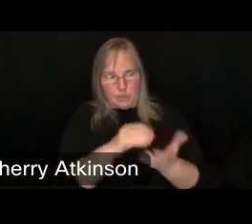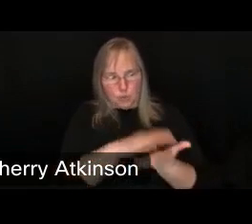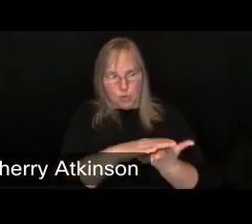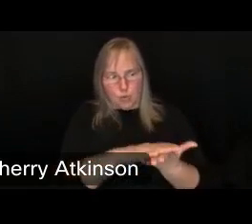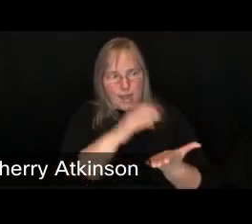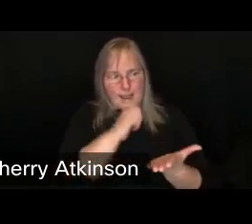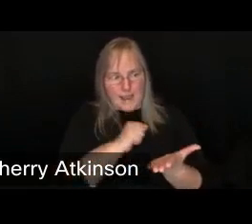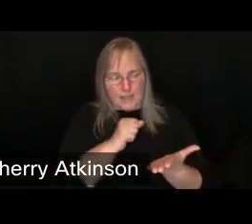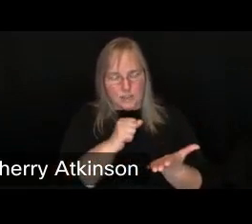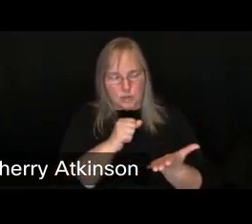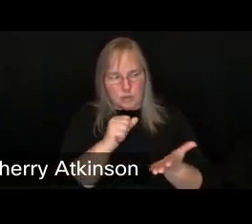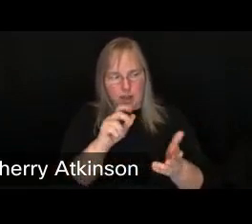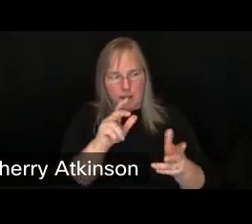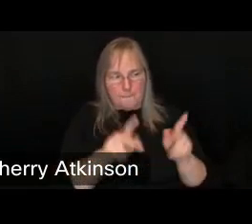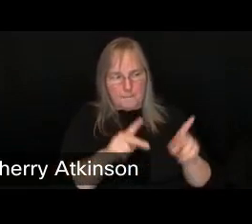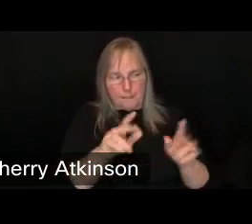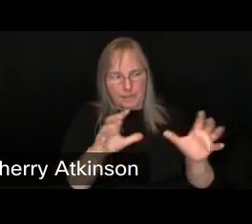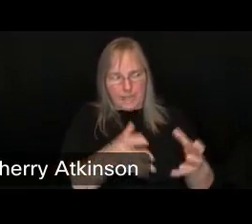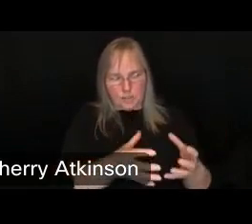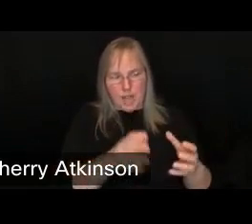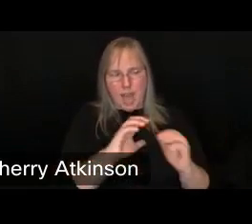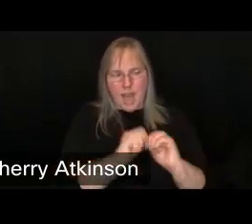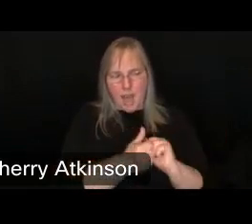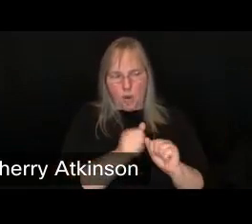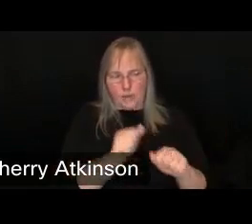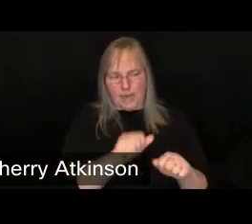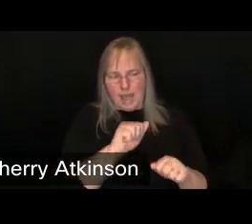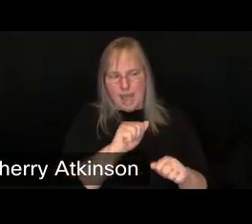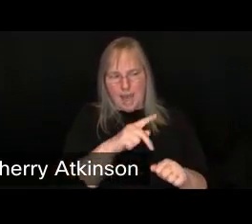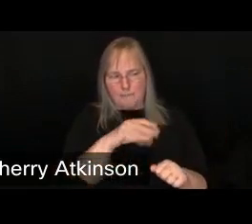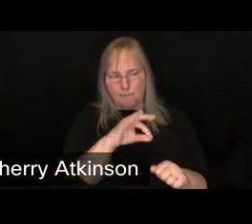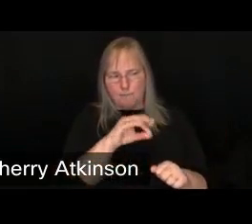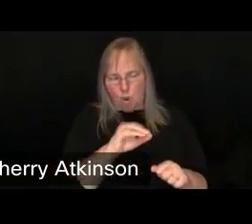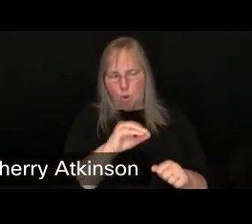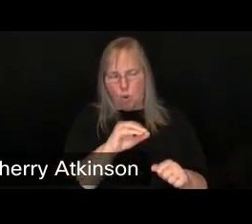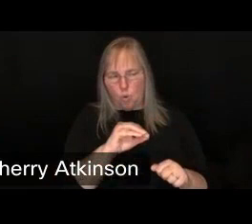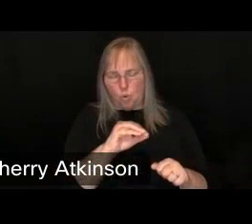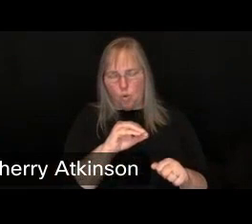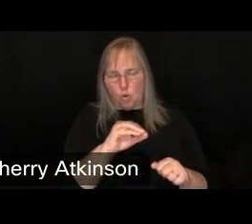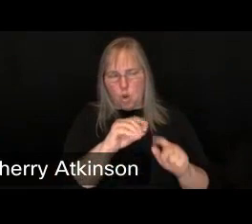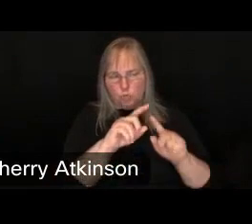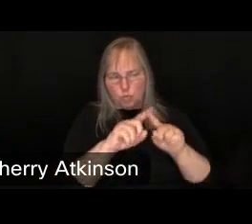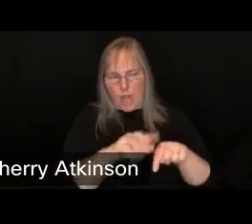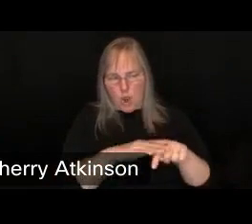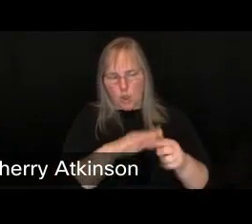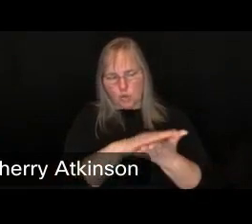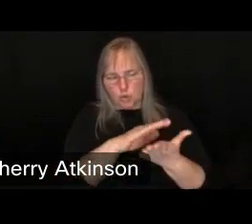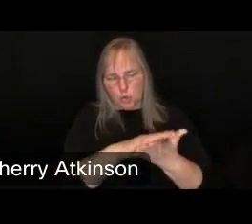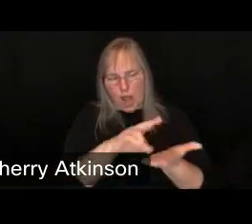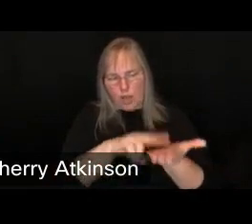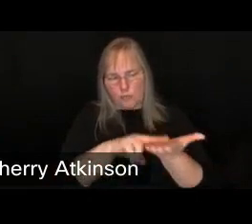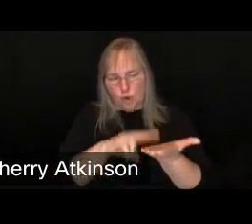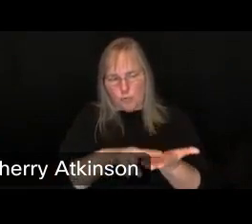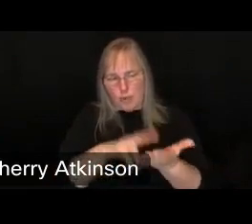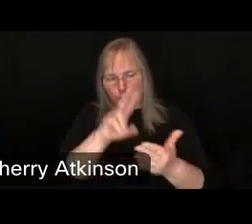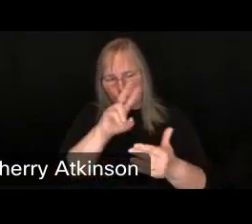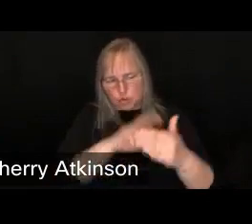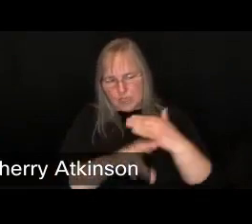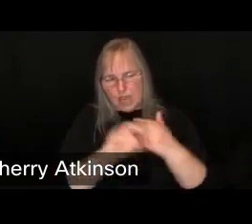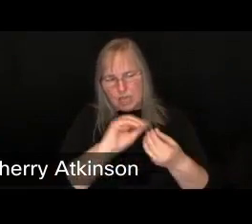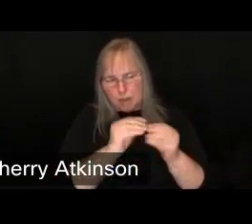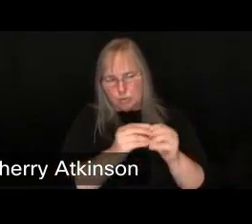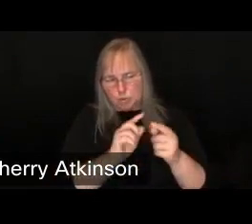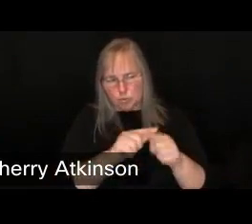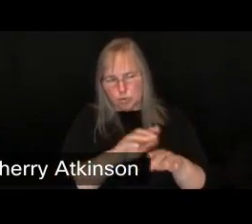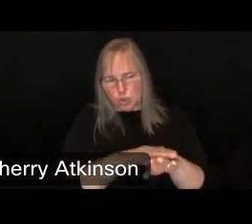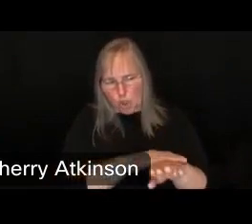can APFO rely on the school enrollment projections and numbers to slow things down when